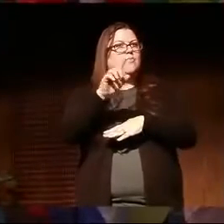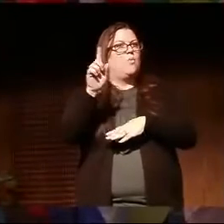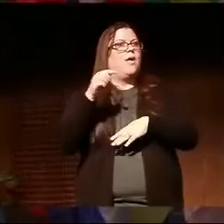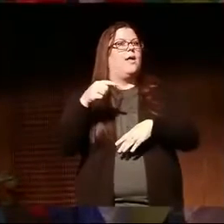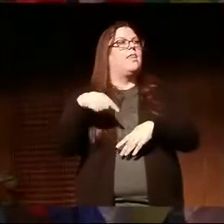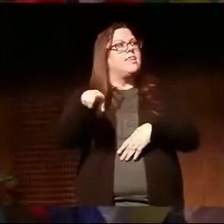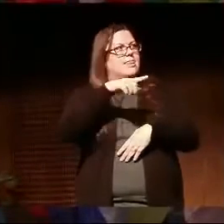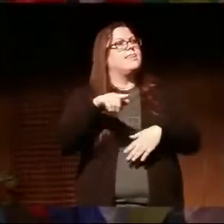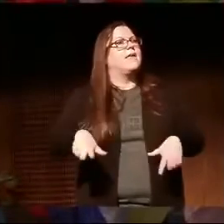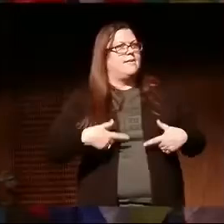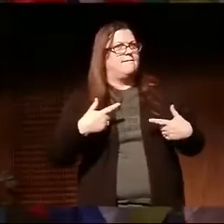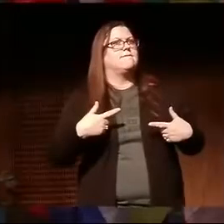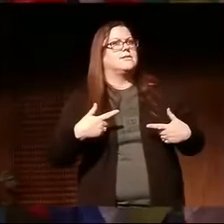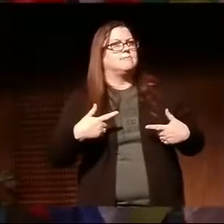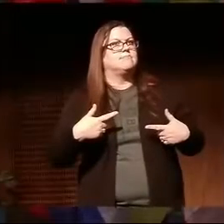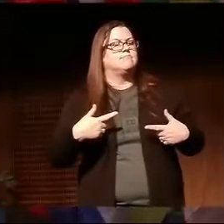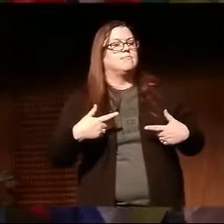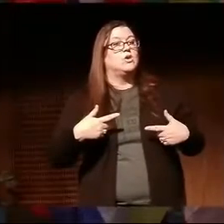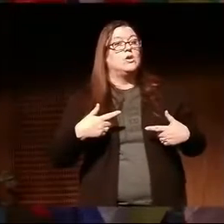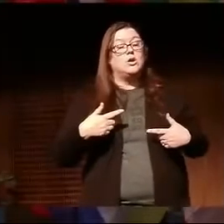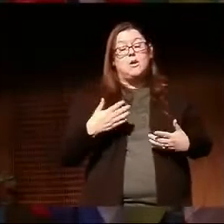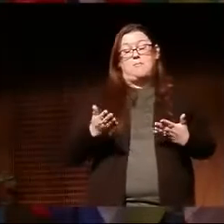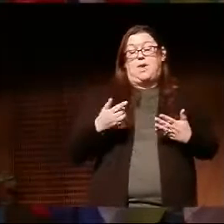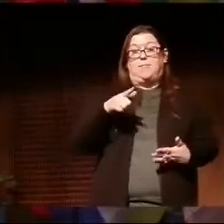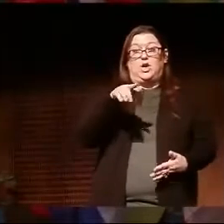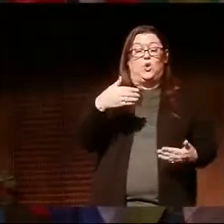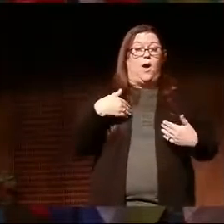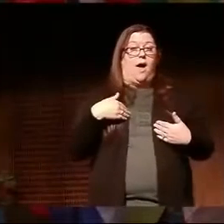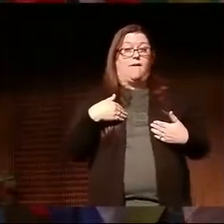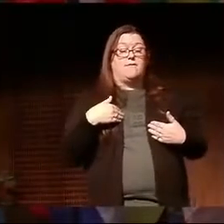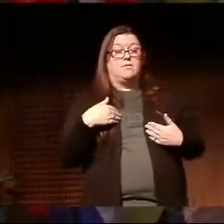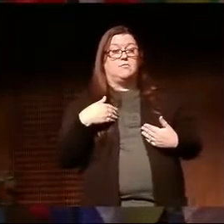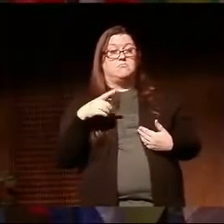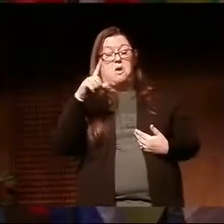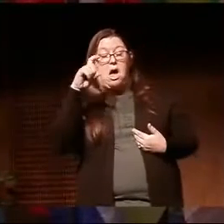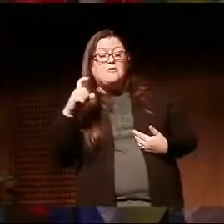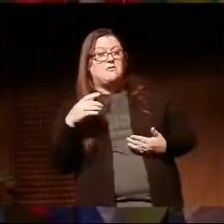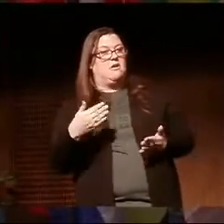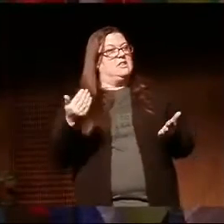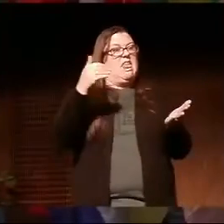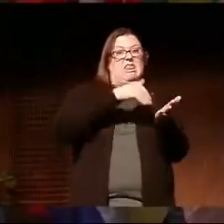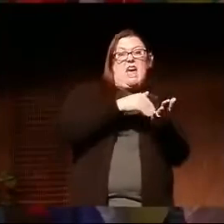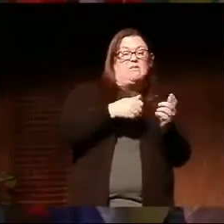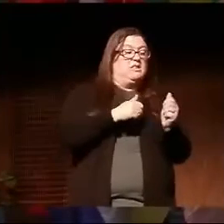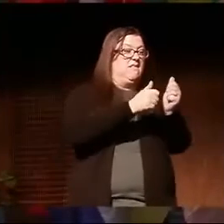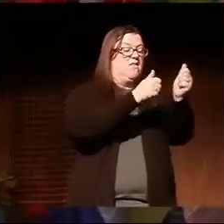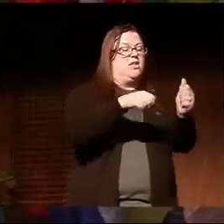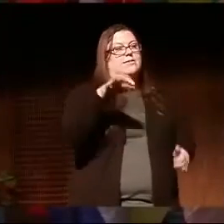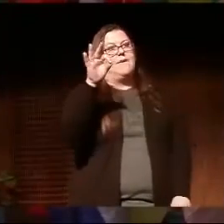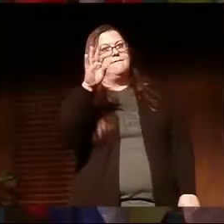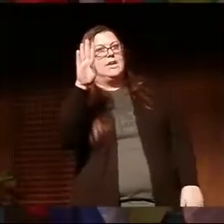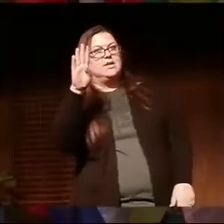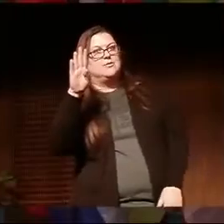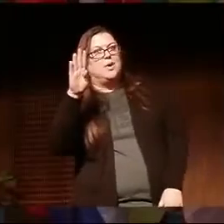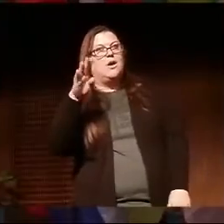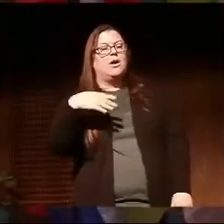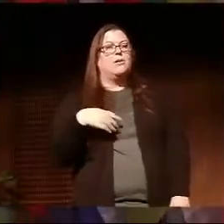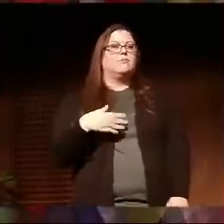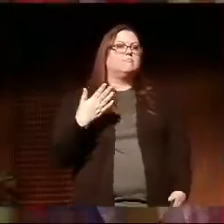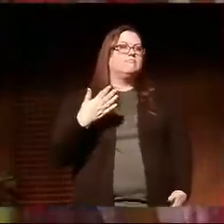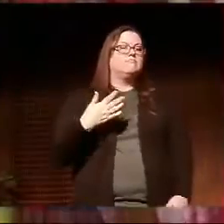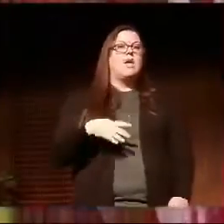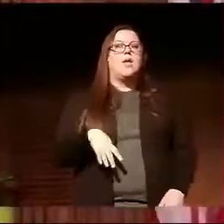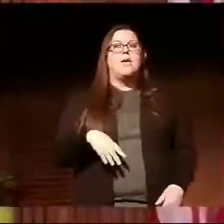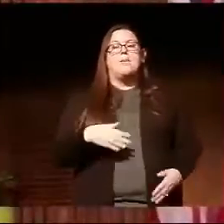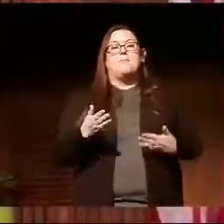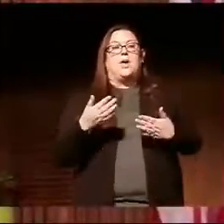But here's the thing. You may have hundreds, thousands of followers on Facebook and Twitter. You may have a